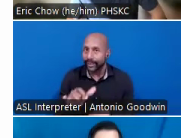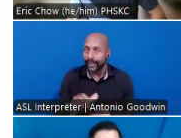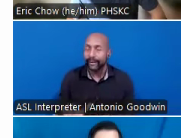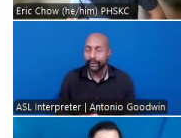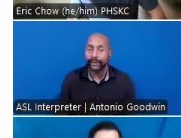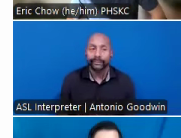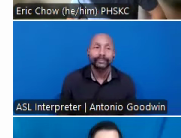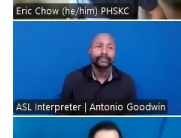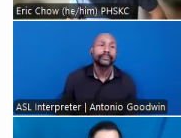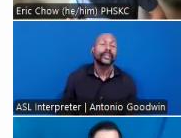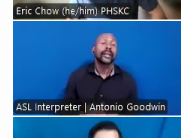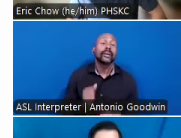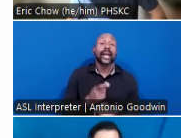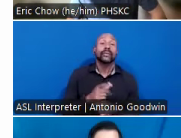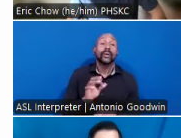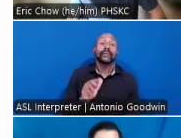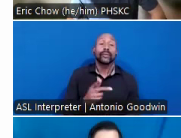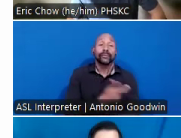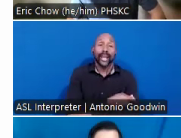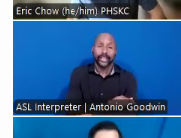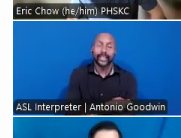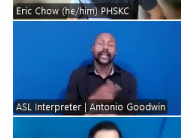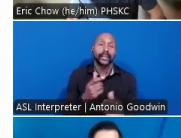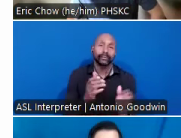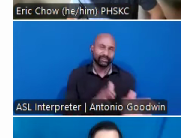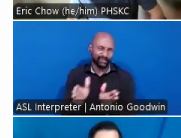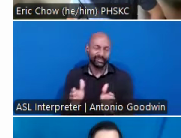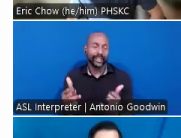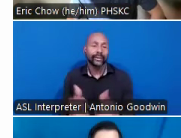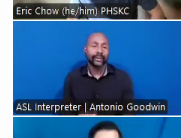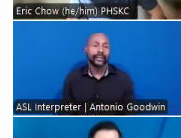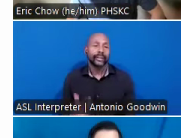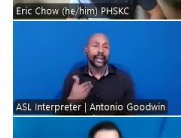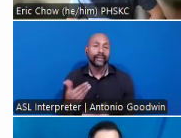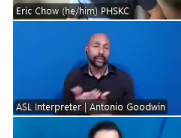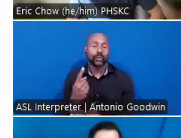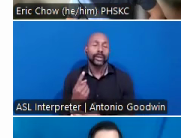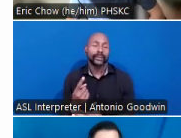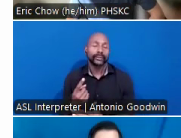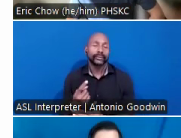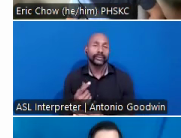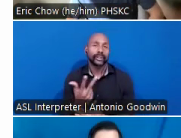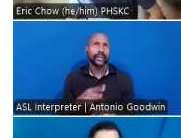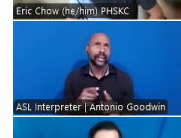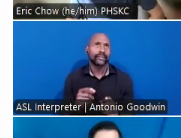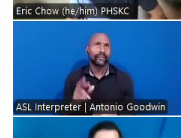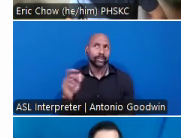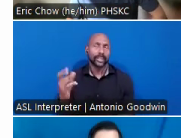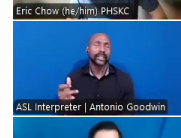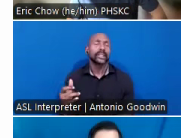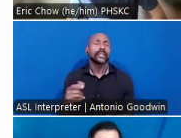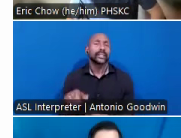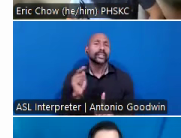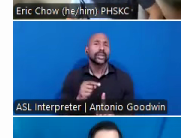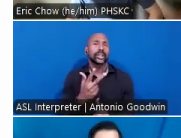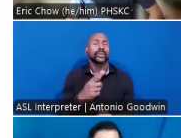that is, I believe, also available right now through pharmacies. It targets 3 different flu strains. Similar to COVID,